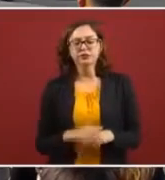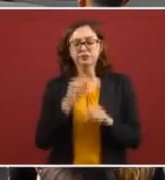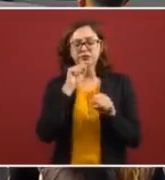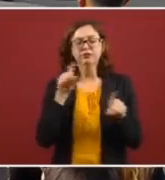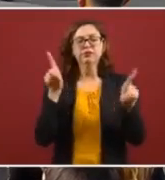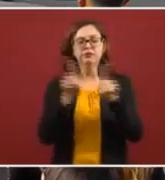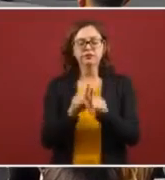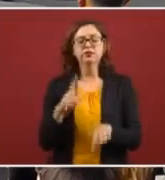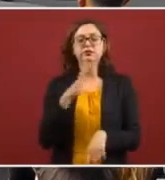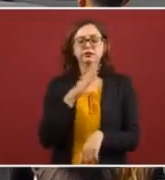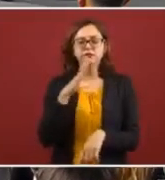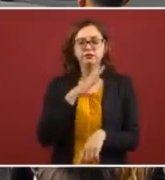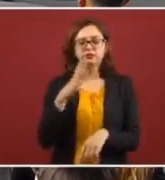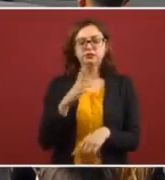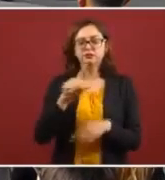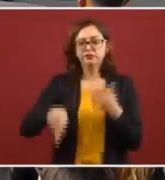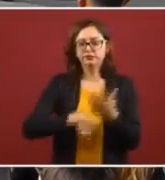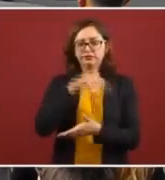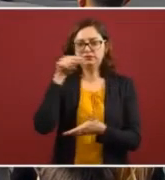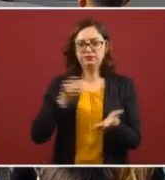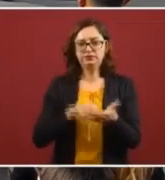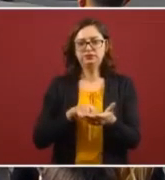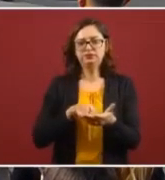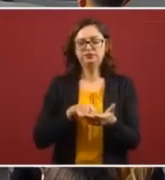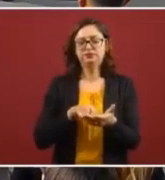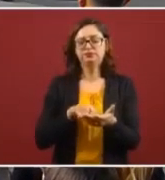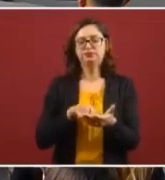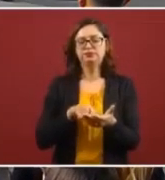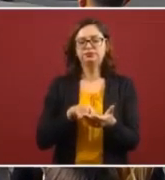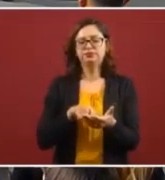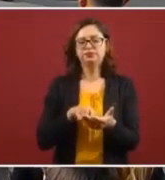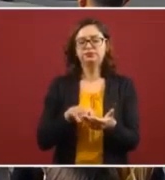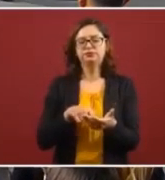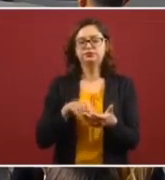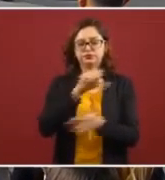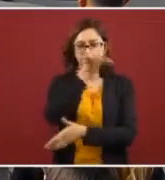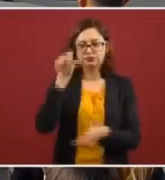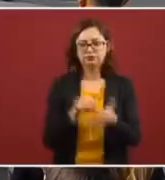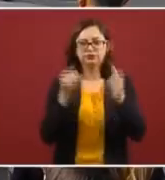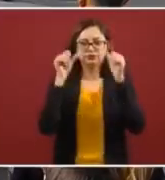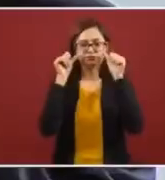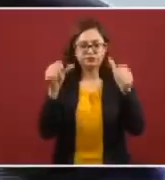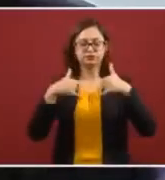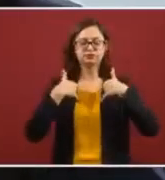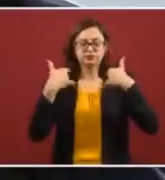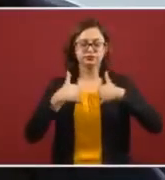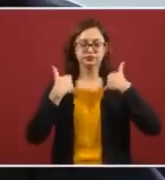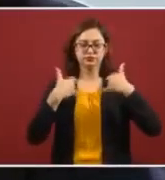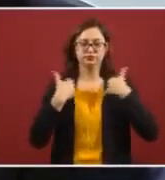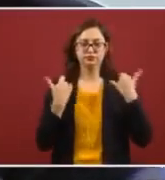So additionally, they're going to be doing rehab and installation of